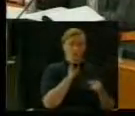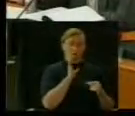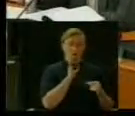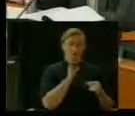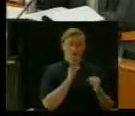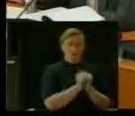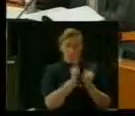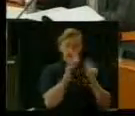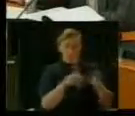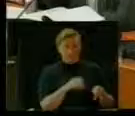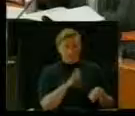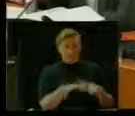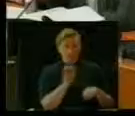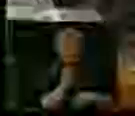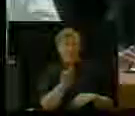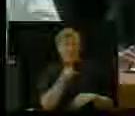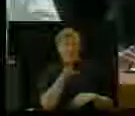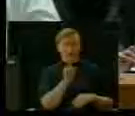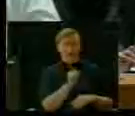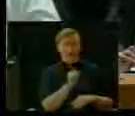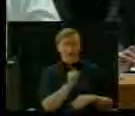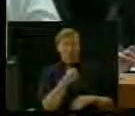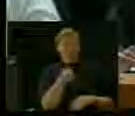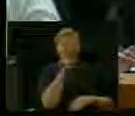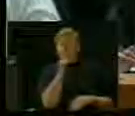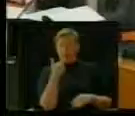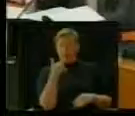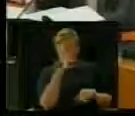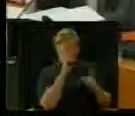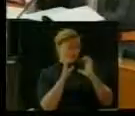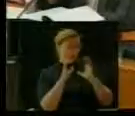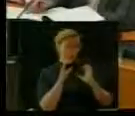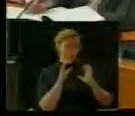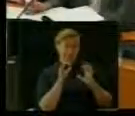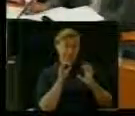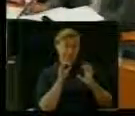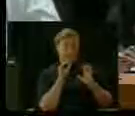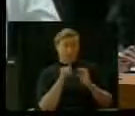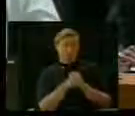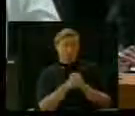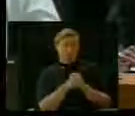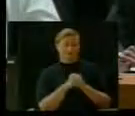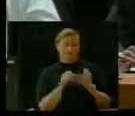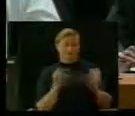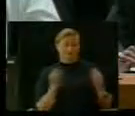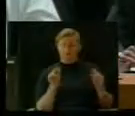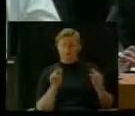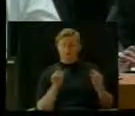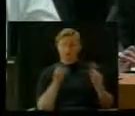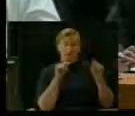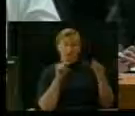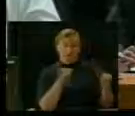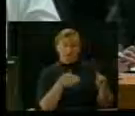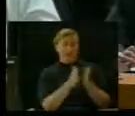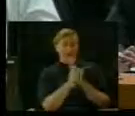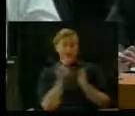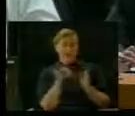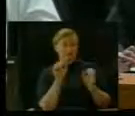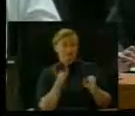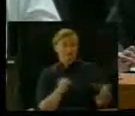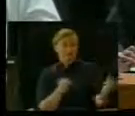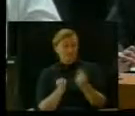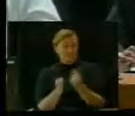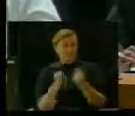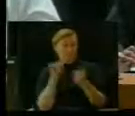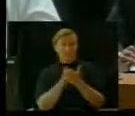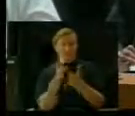wrong when you had conversations with people of the Ethics Committee. I haven't had conversations with them about it. Calling the kettle black here. No, Ms. Waller asked if she